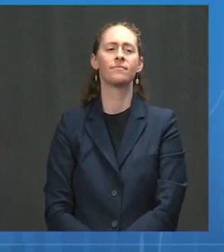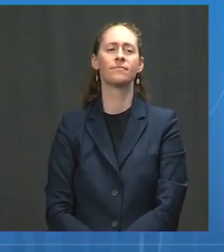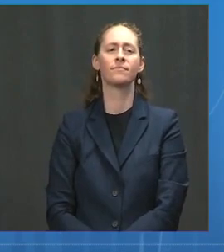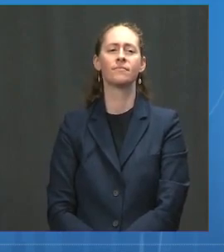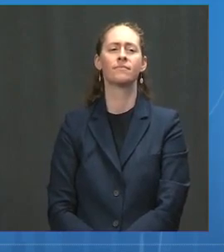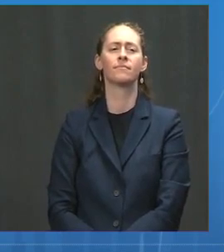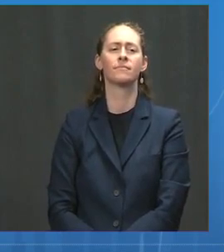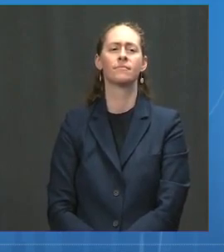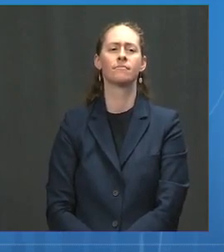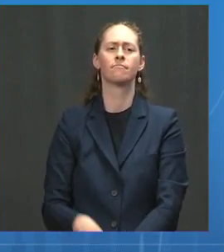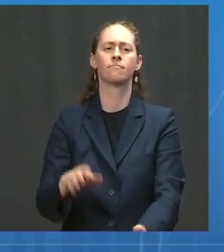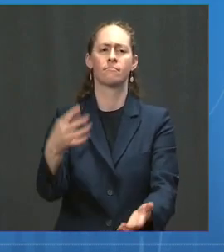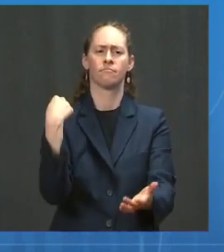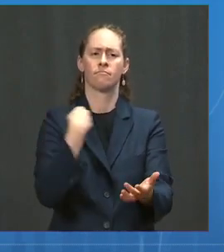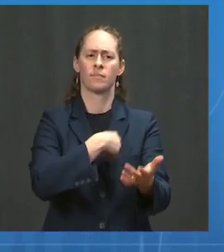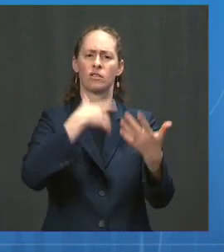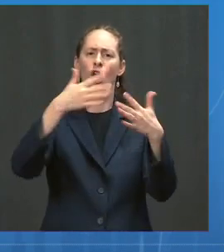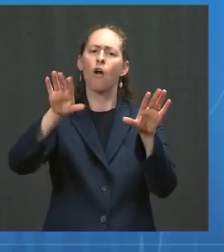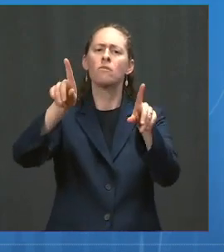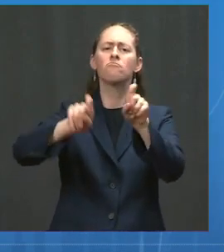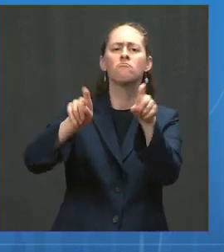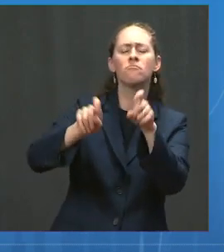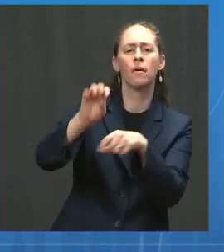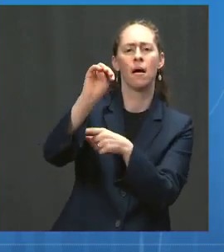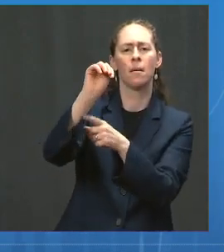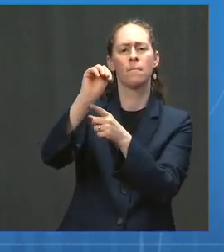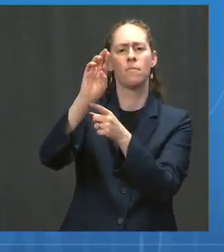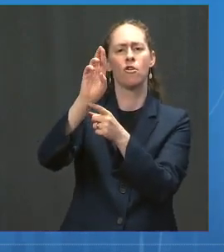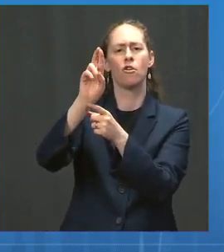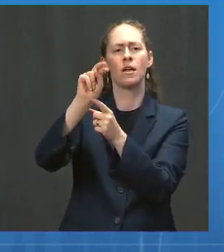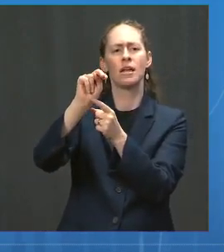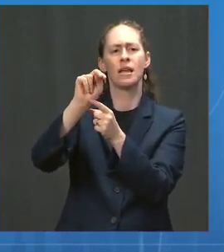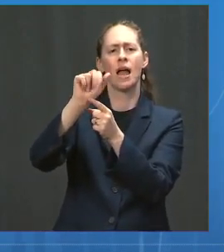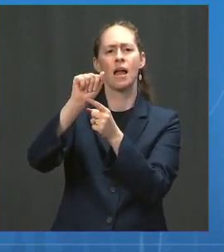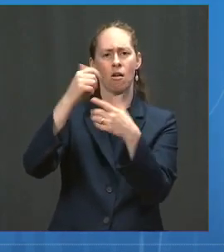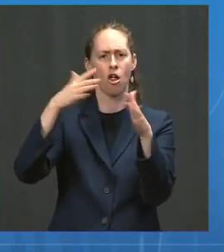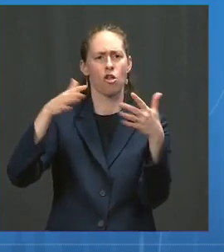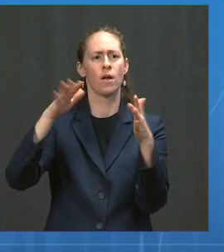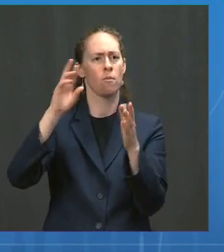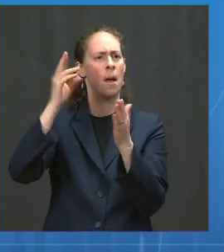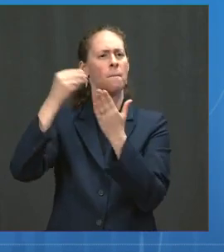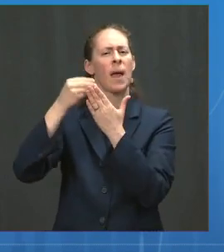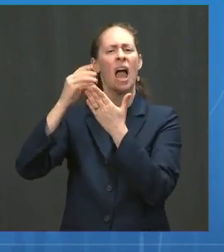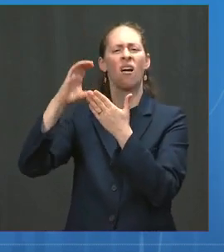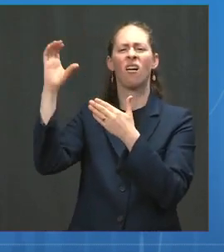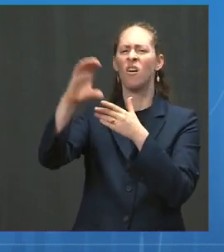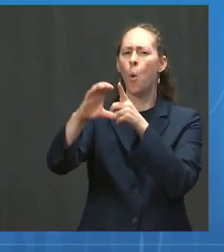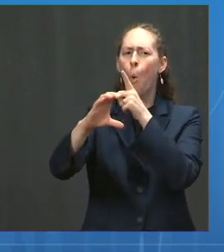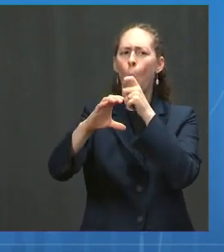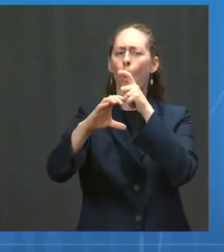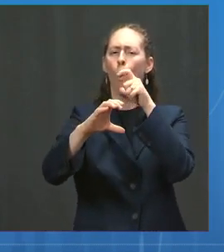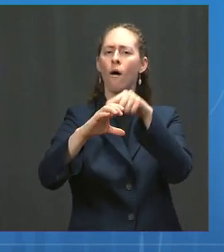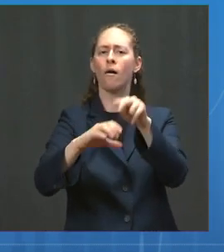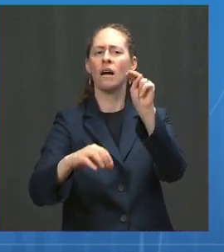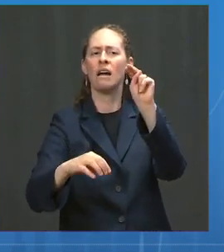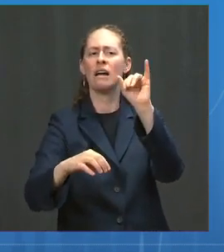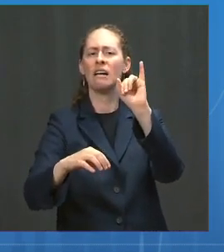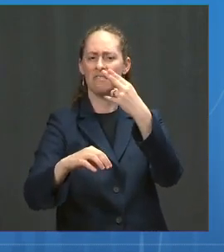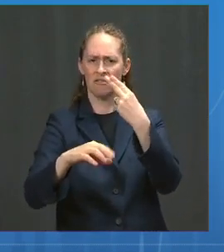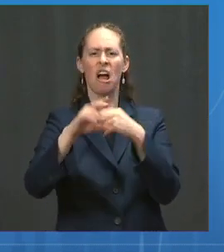on mRNA approach, which was funded predominantly by the NIH and also industry was involved,